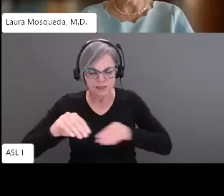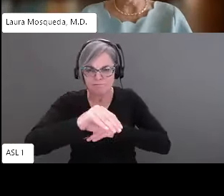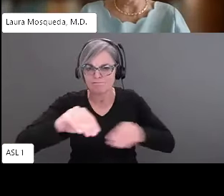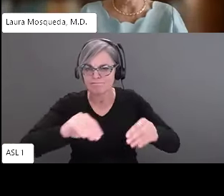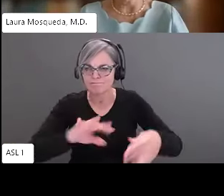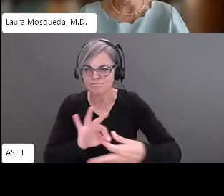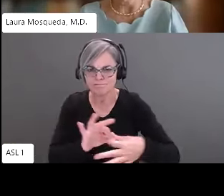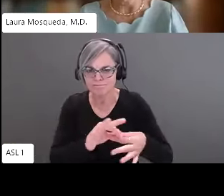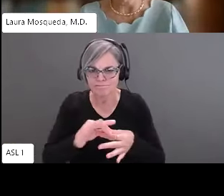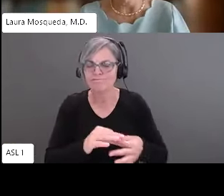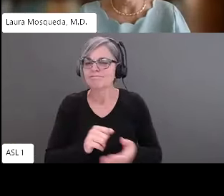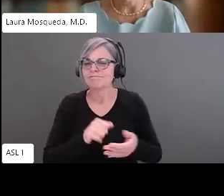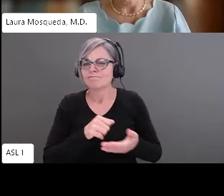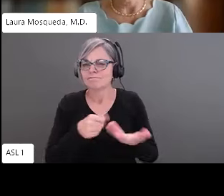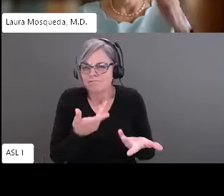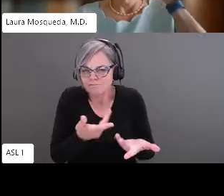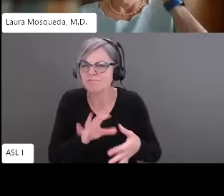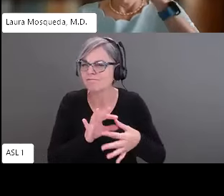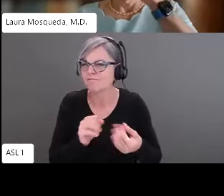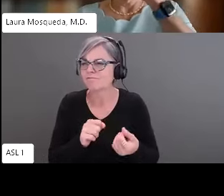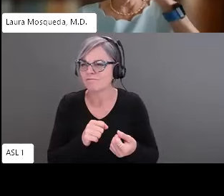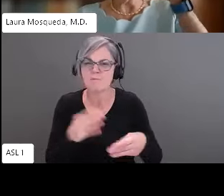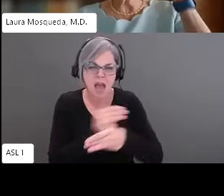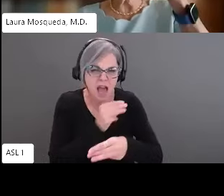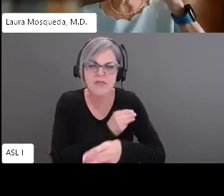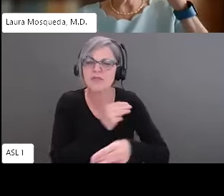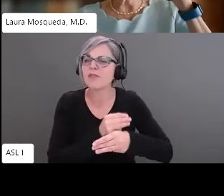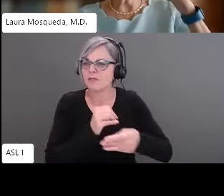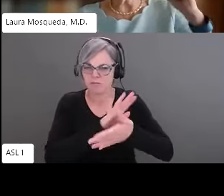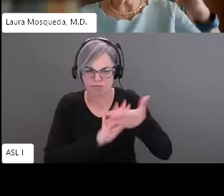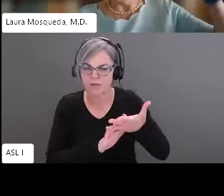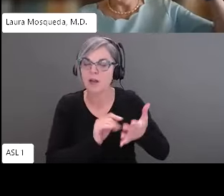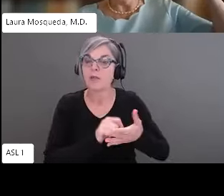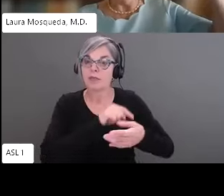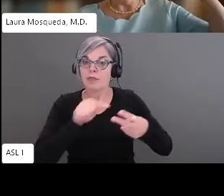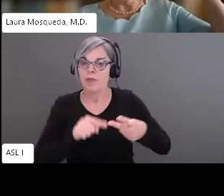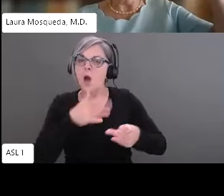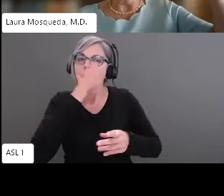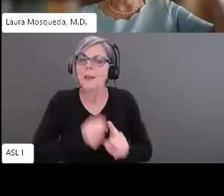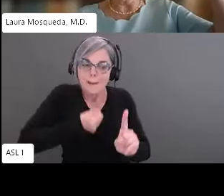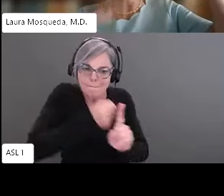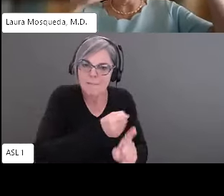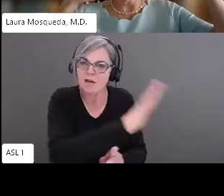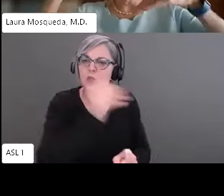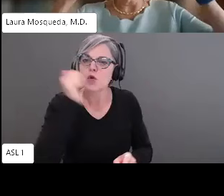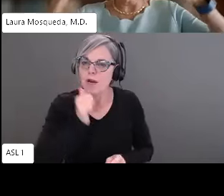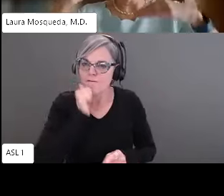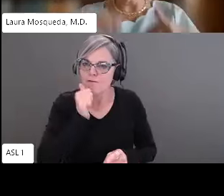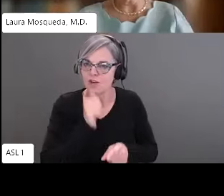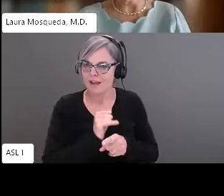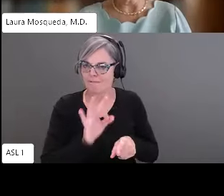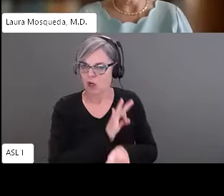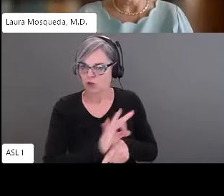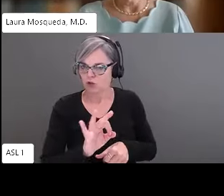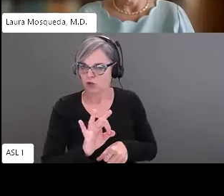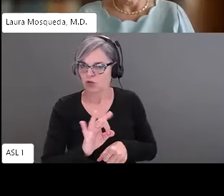have to impair their daily function. So that means I need to know where somebody starts in order to know where they